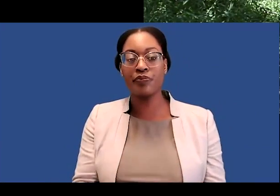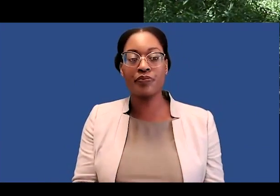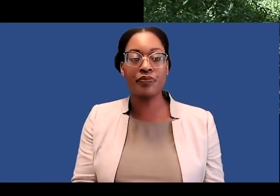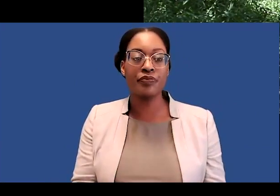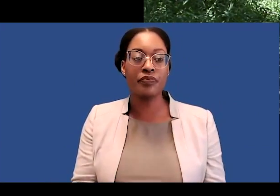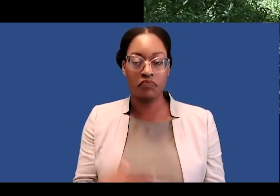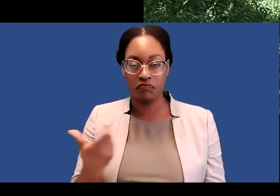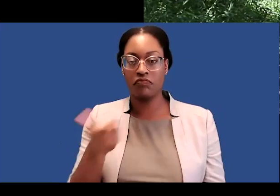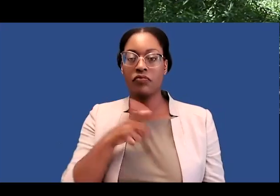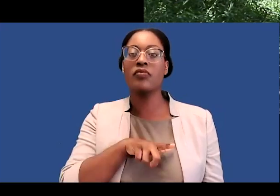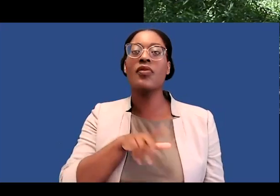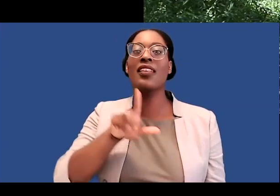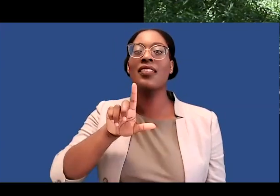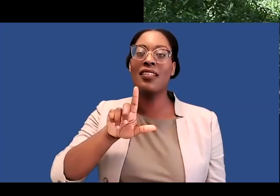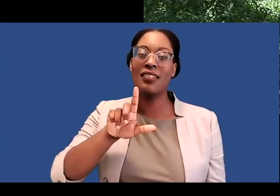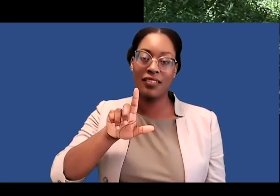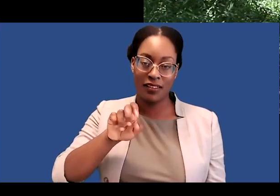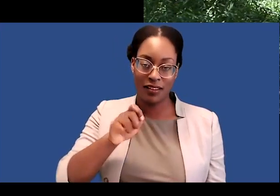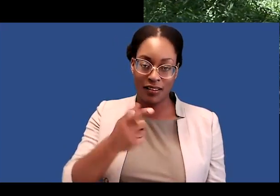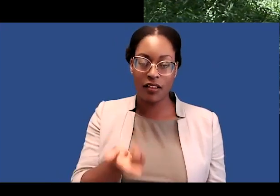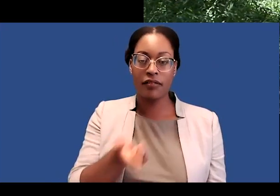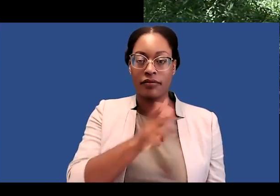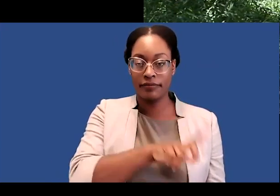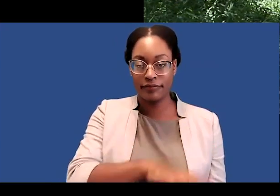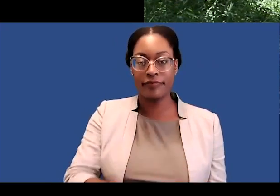Now we're going to stretch the left leg out behind you.